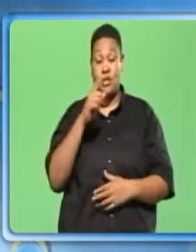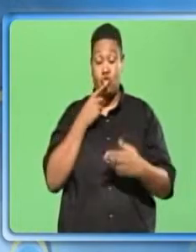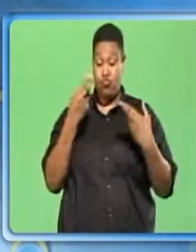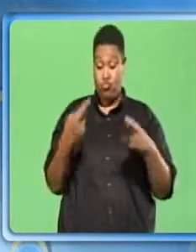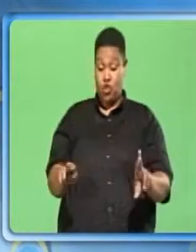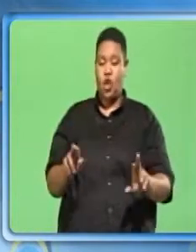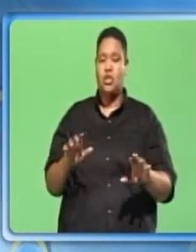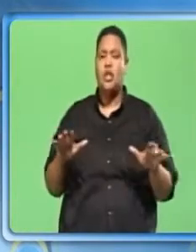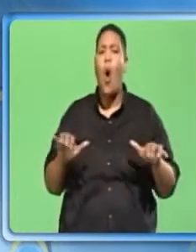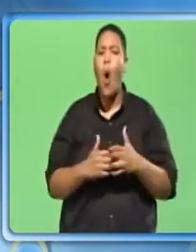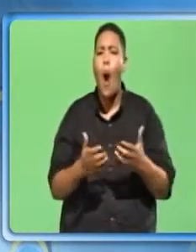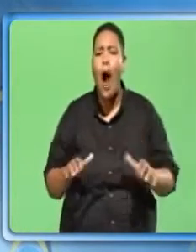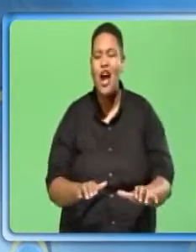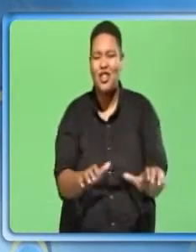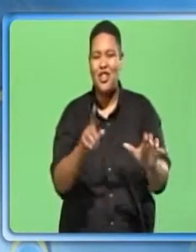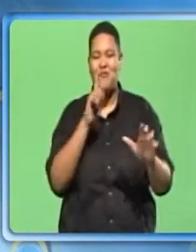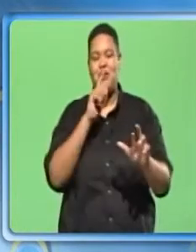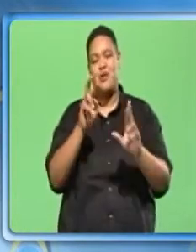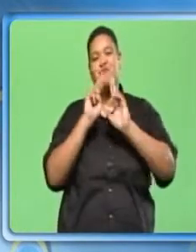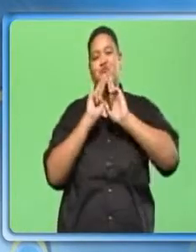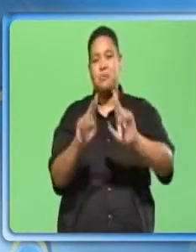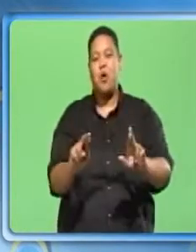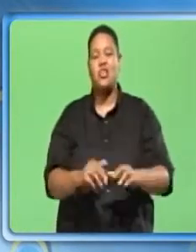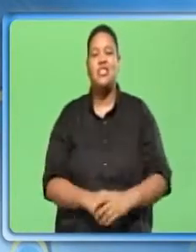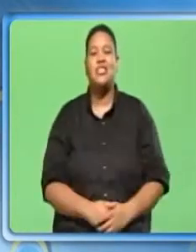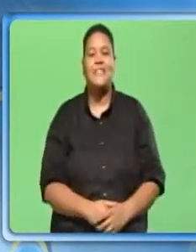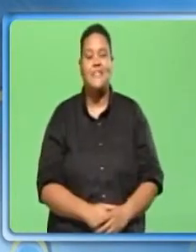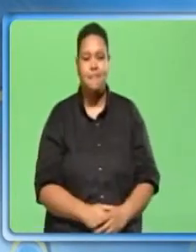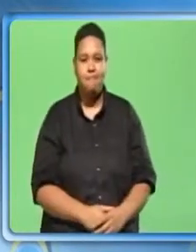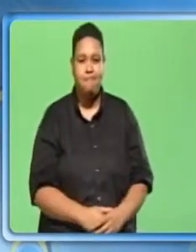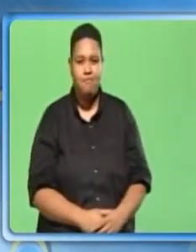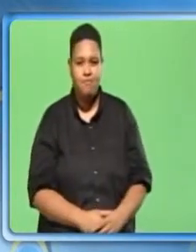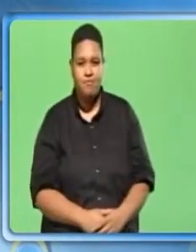resulting reaction is the response.